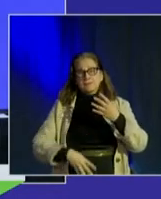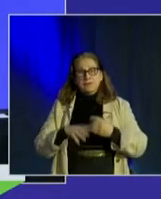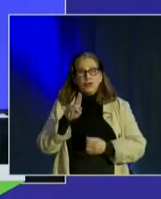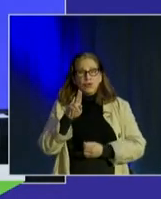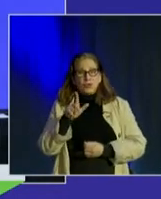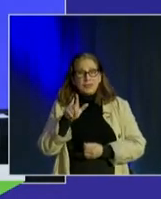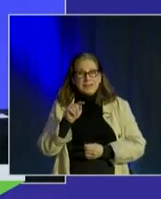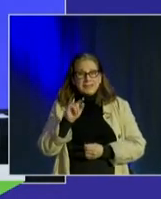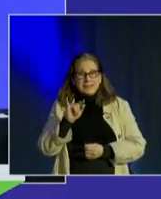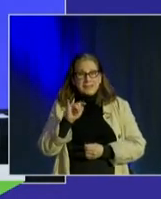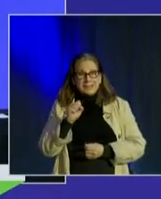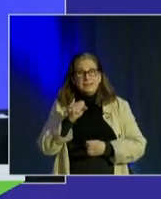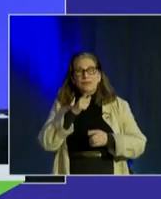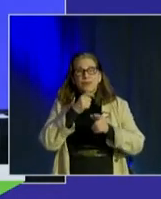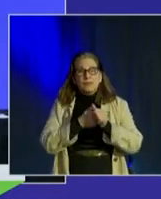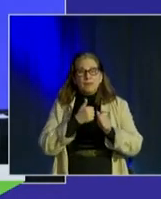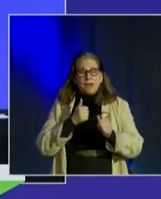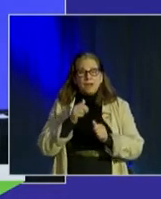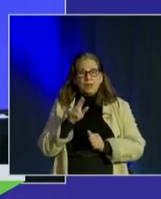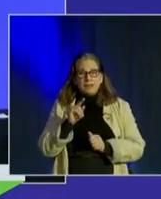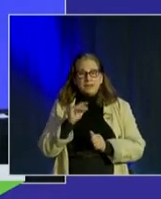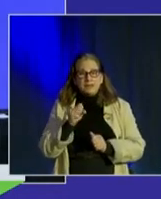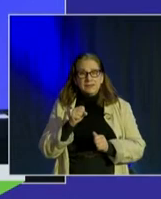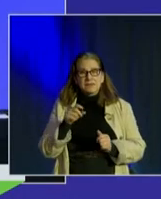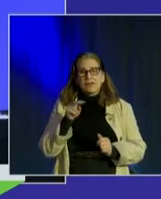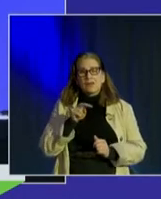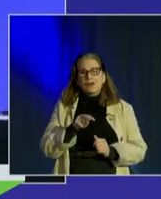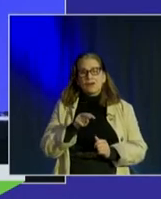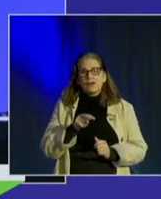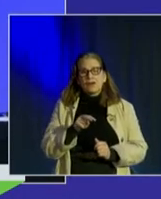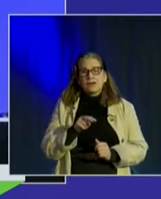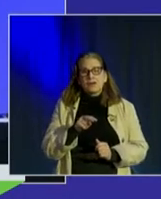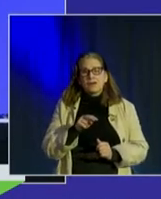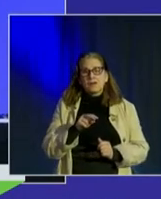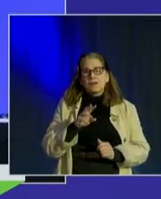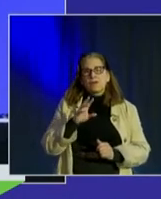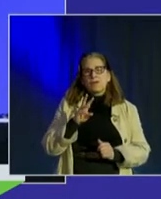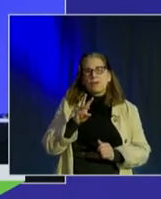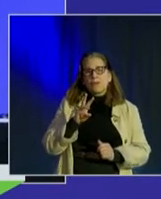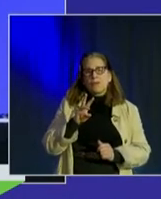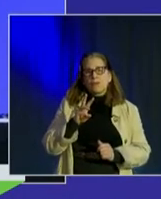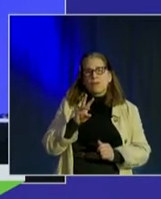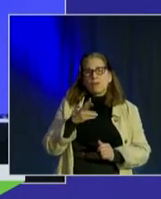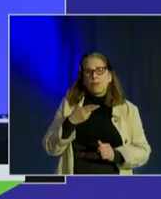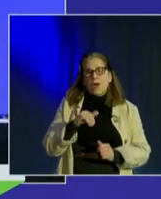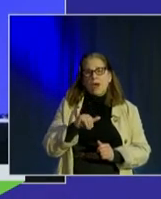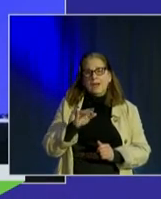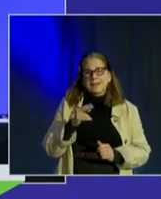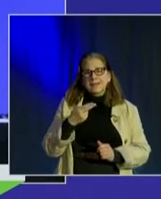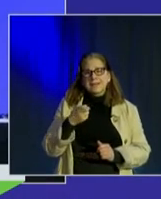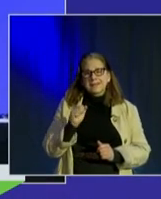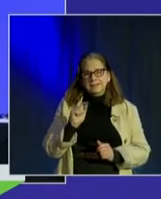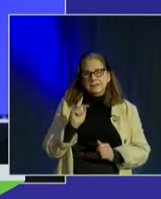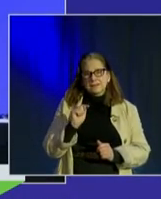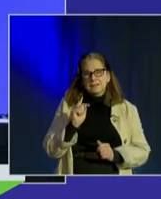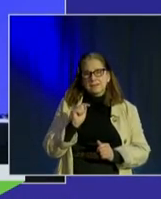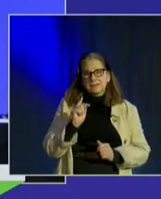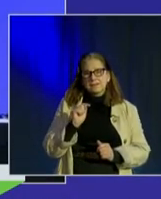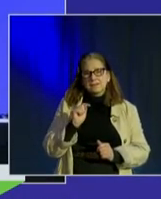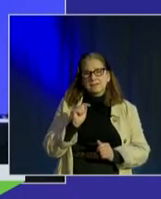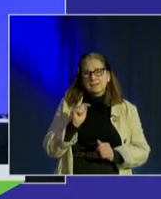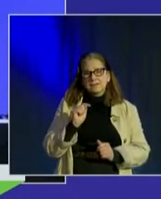called LIHEAP. LIHEAP actually helps you pay those utility bills that may be piling up. And then I also